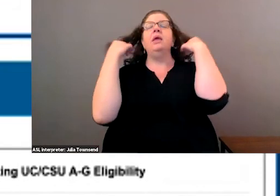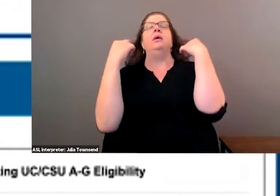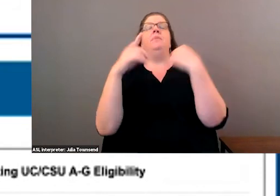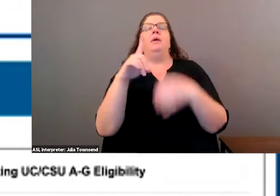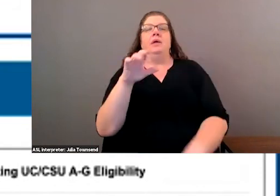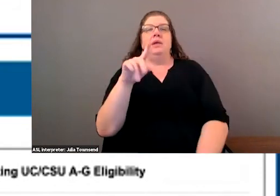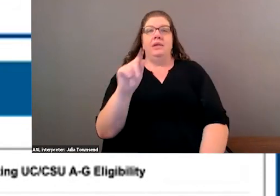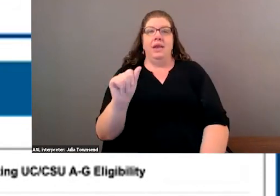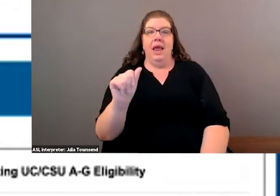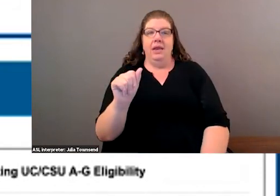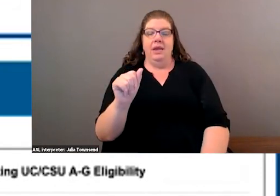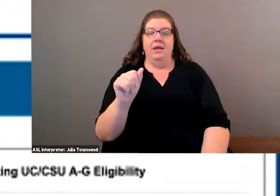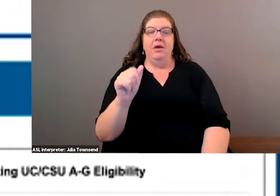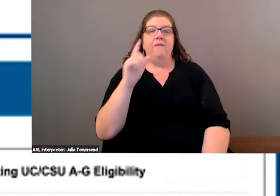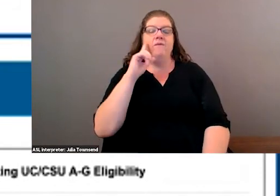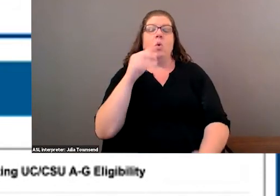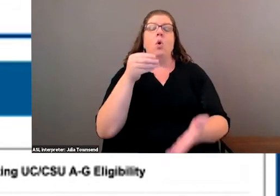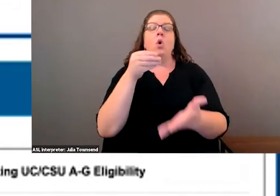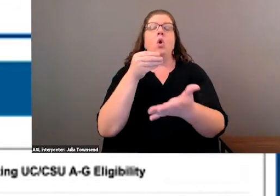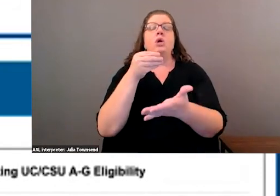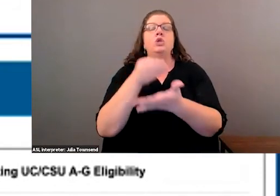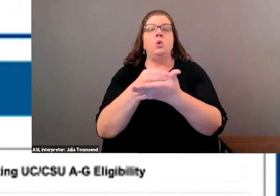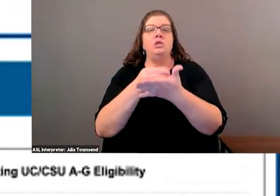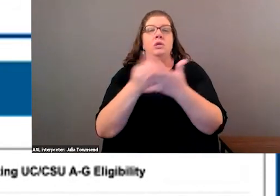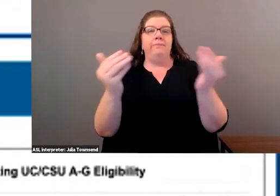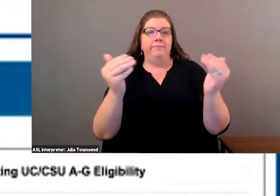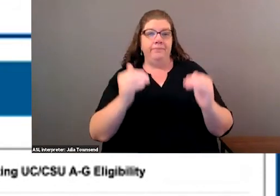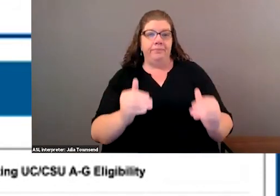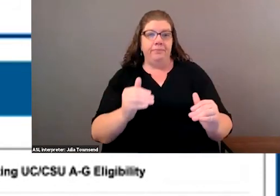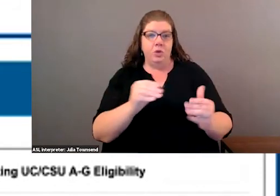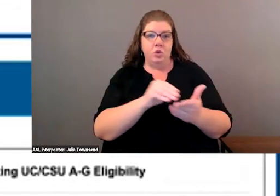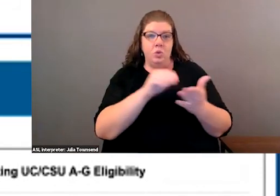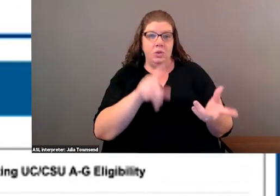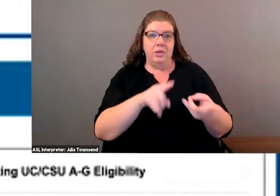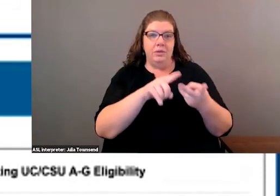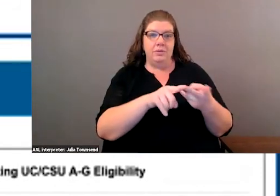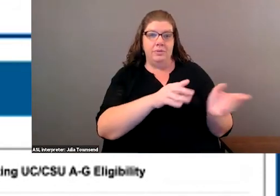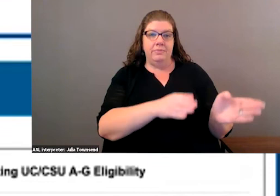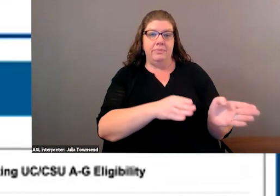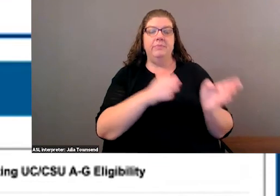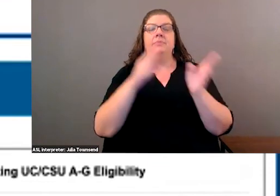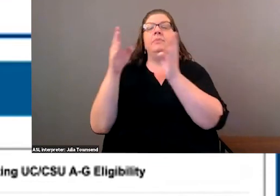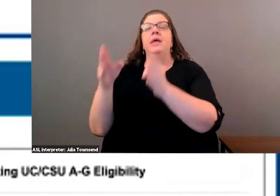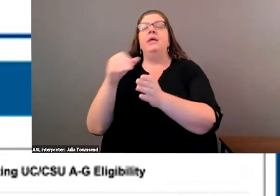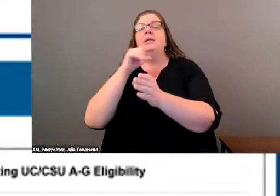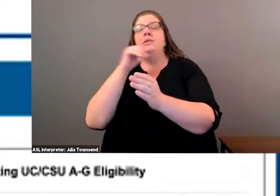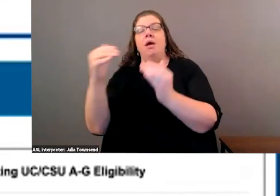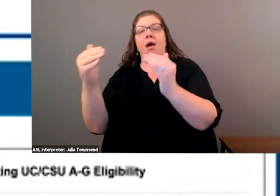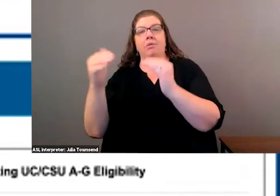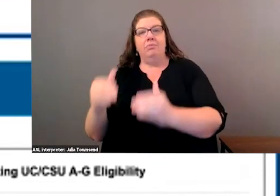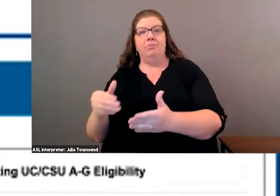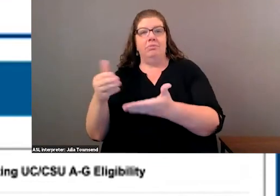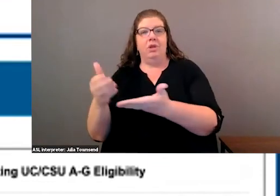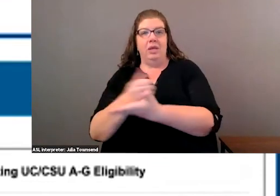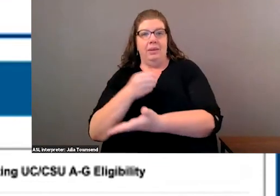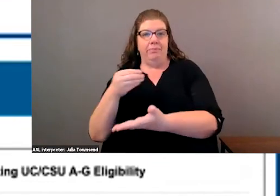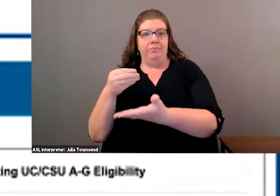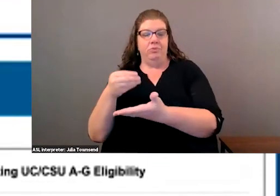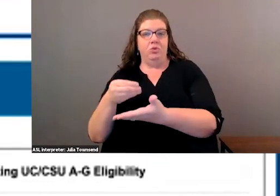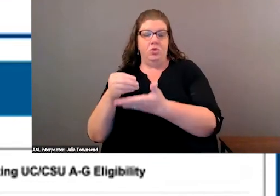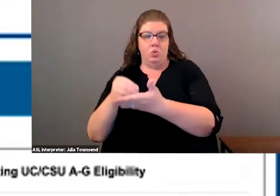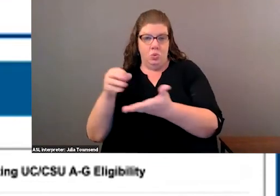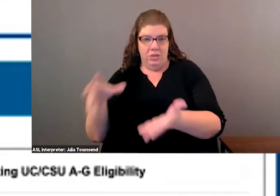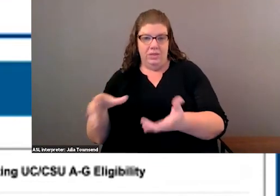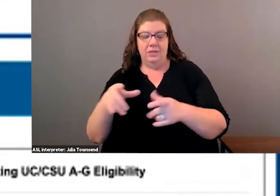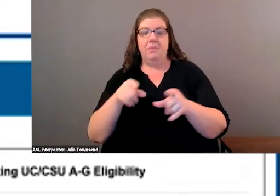for socioeconomically disadvantaged students and non-socioeconomically disadvantaged students. Here,